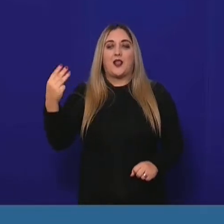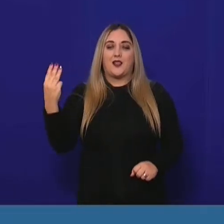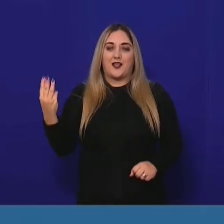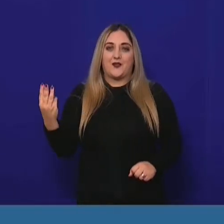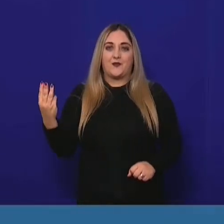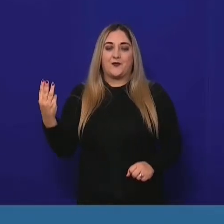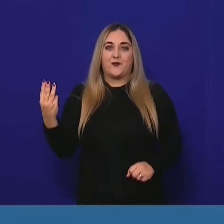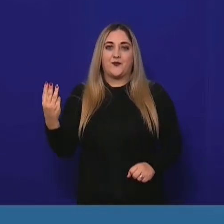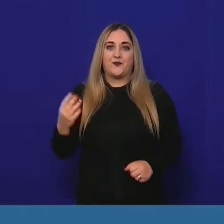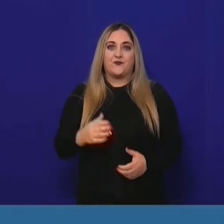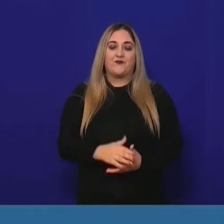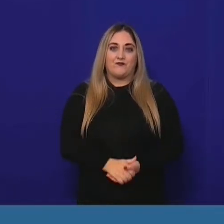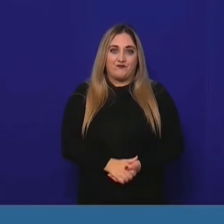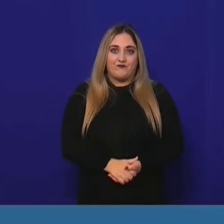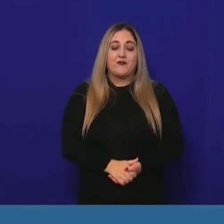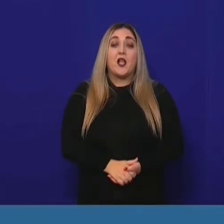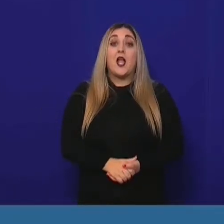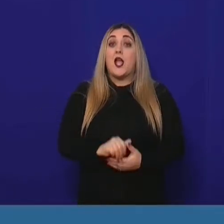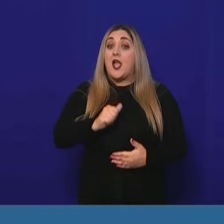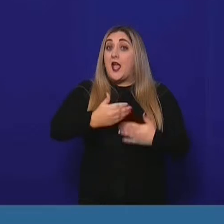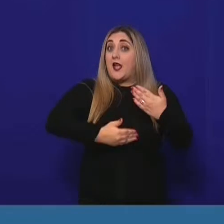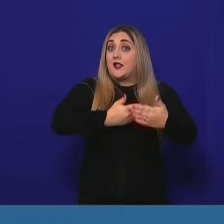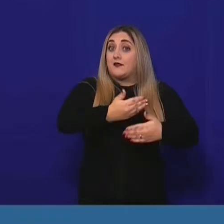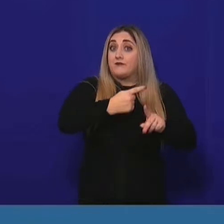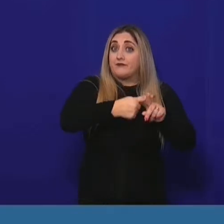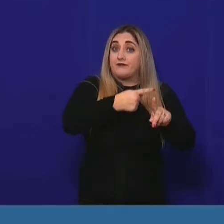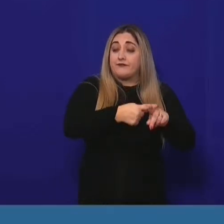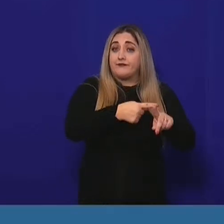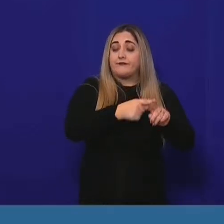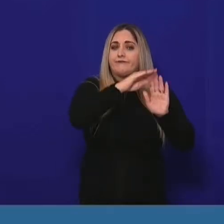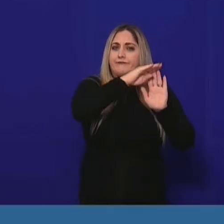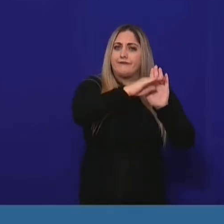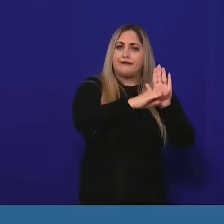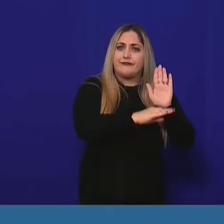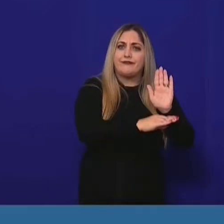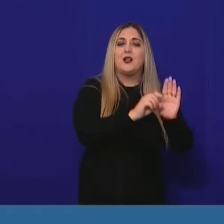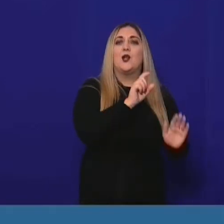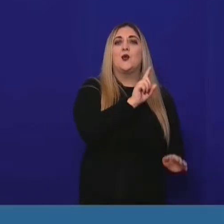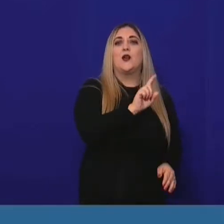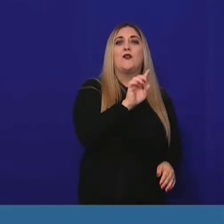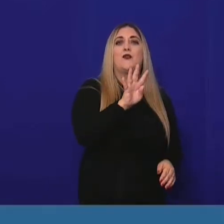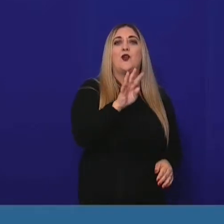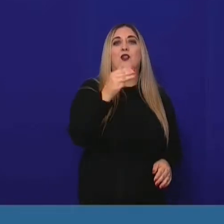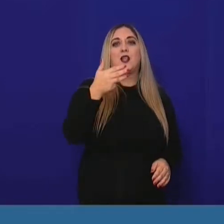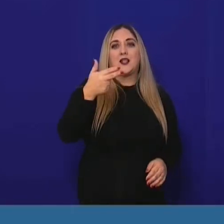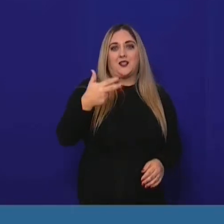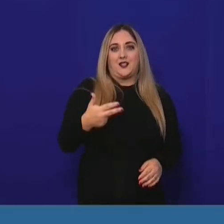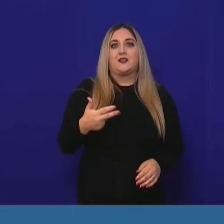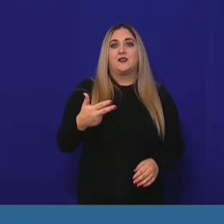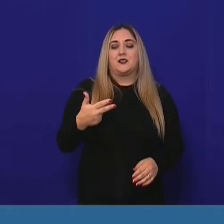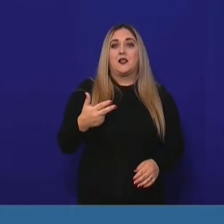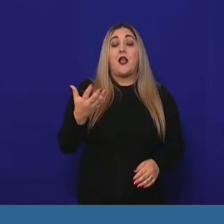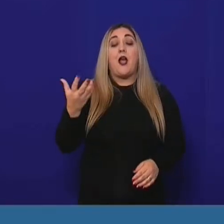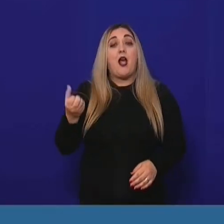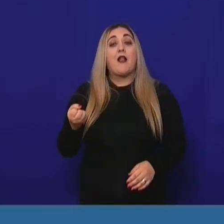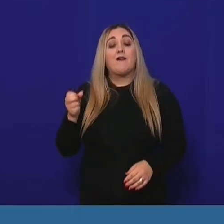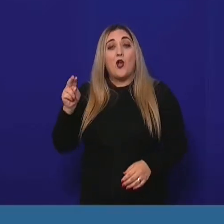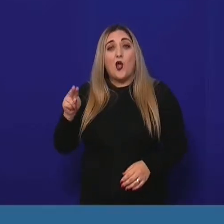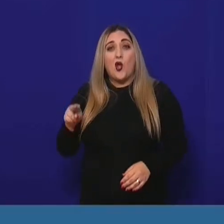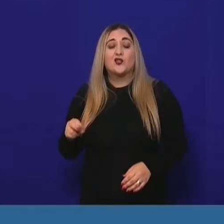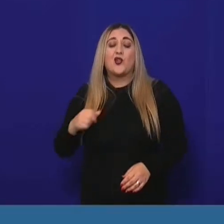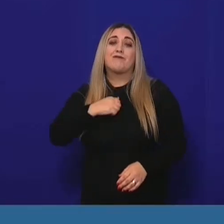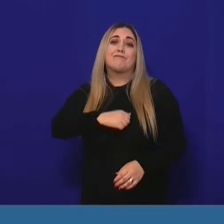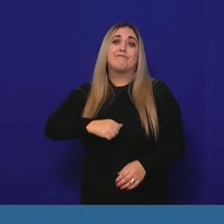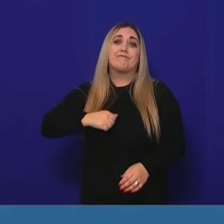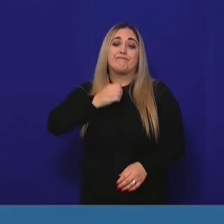10,293. And the active cases currently has gone down to 1,498. We also had another